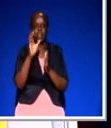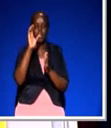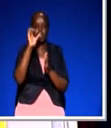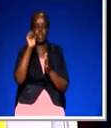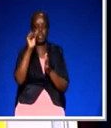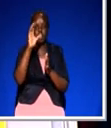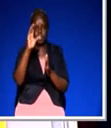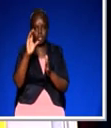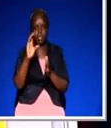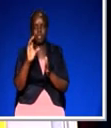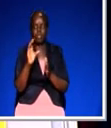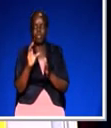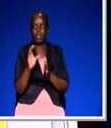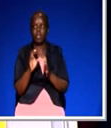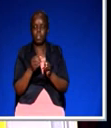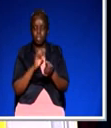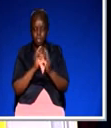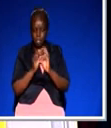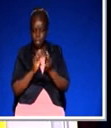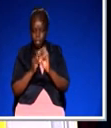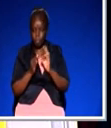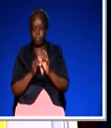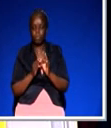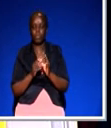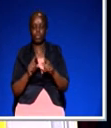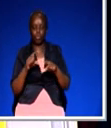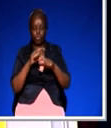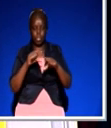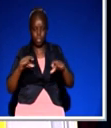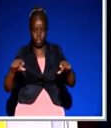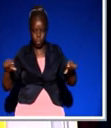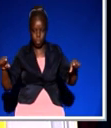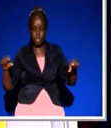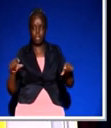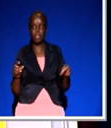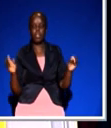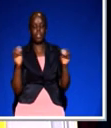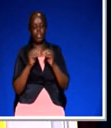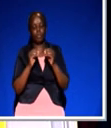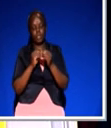AC, if we were to prolong them, they would meet somewhere.